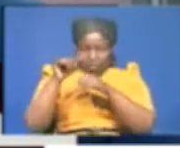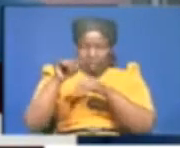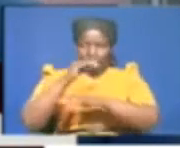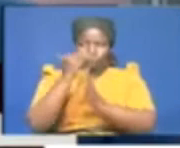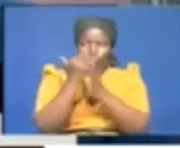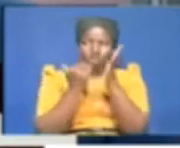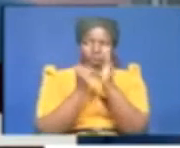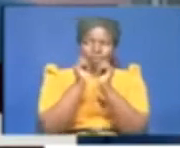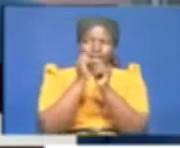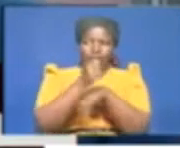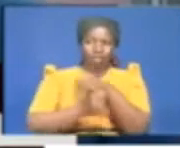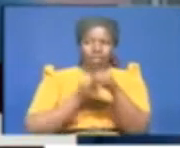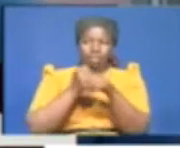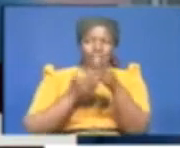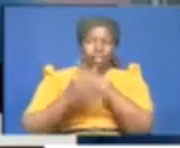happy